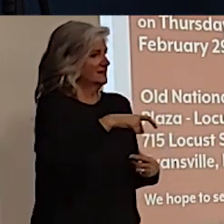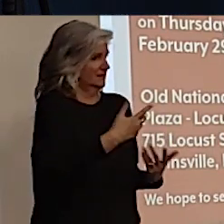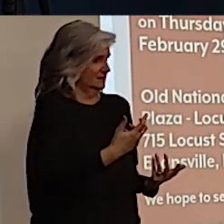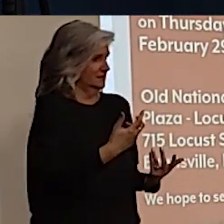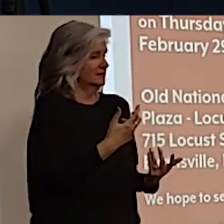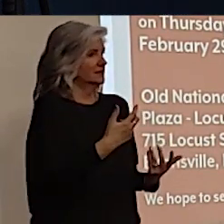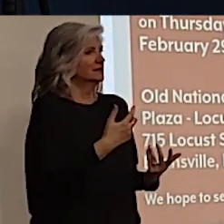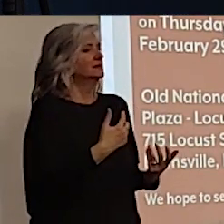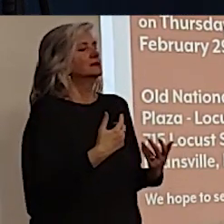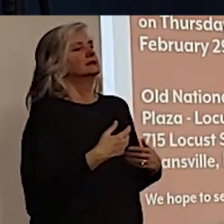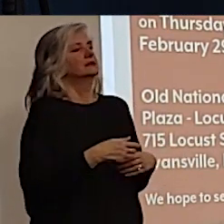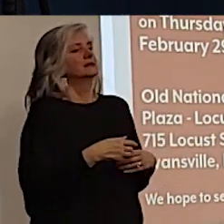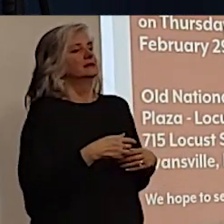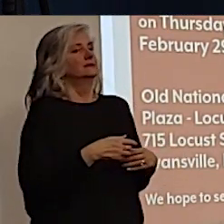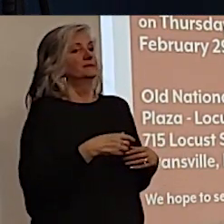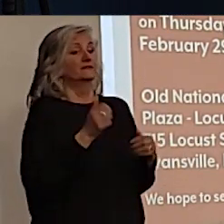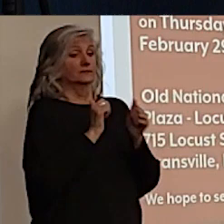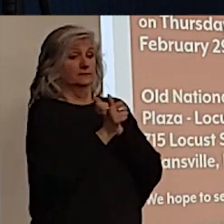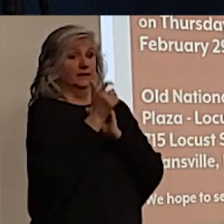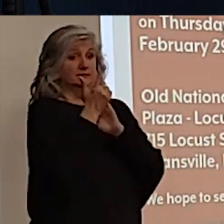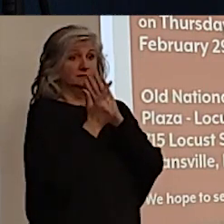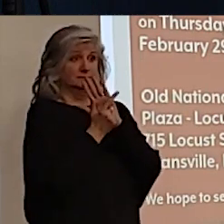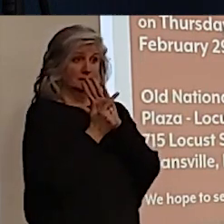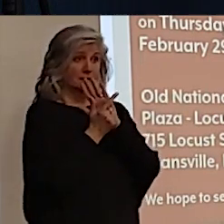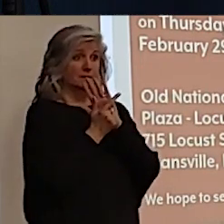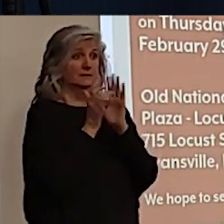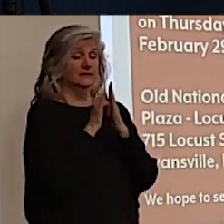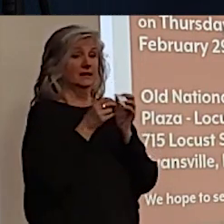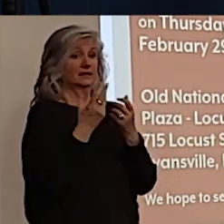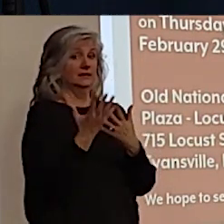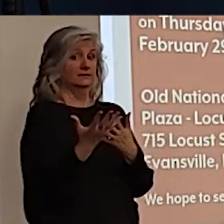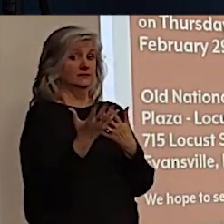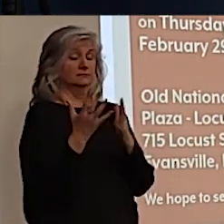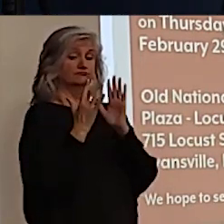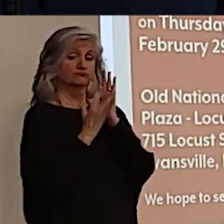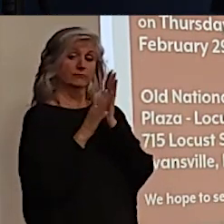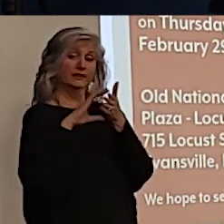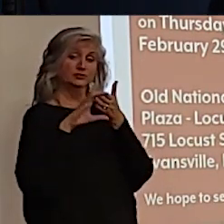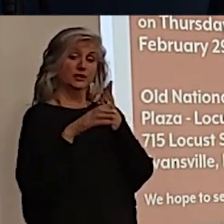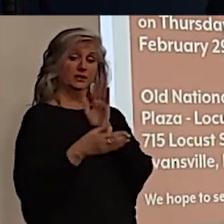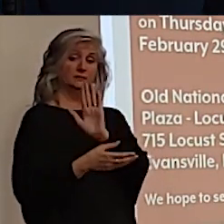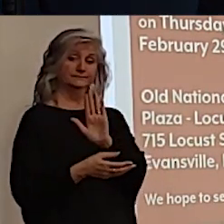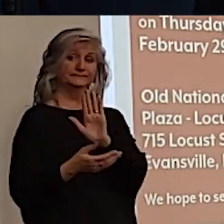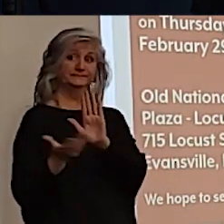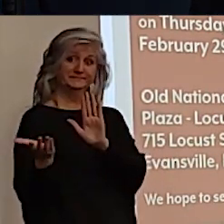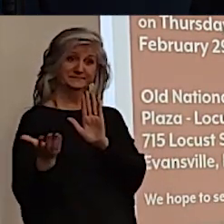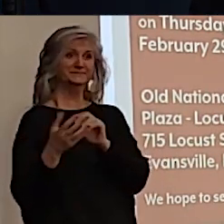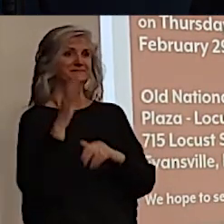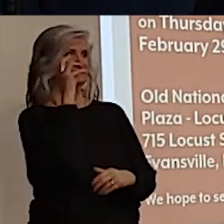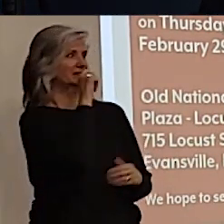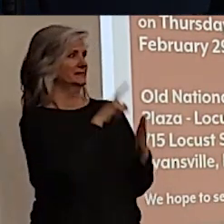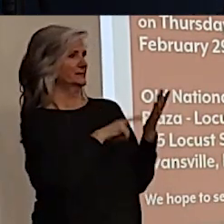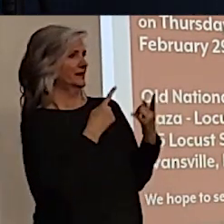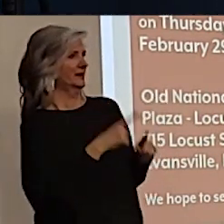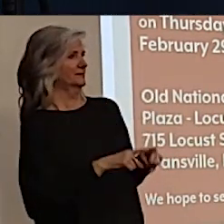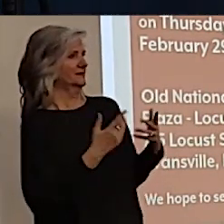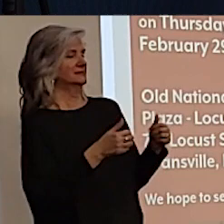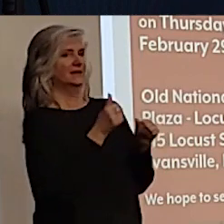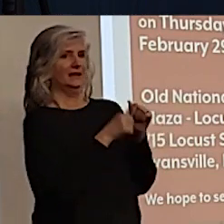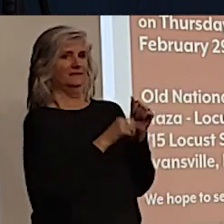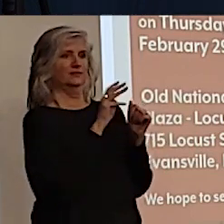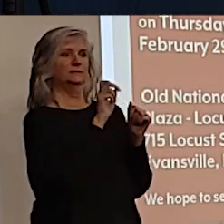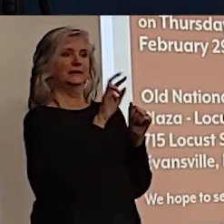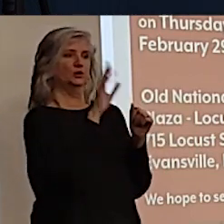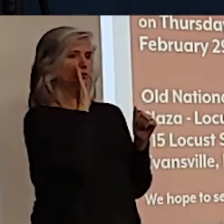replace it. You pass a law that gives them a blank check. Guess what? Every meter